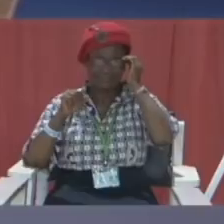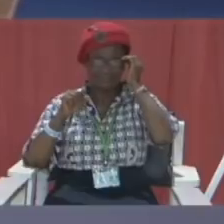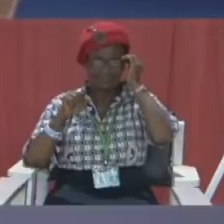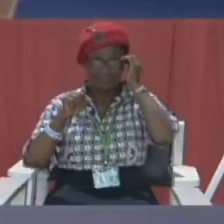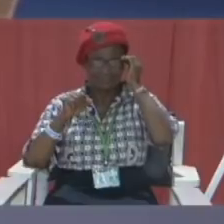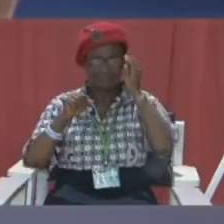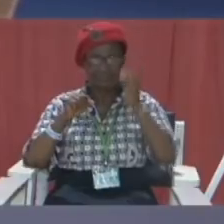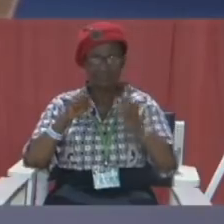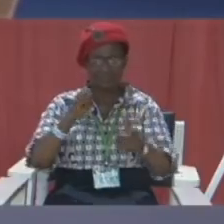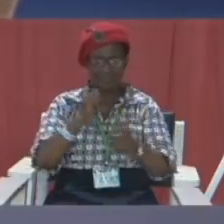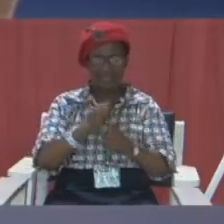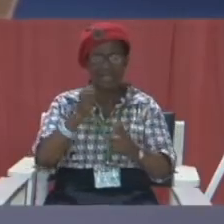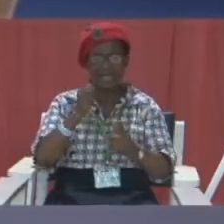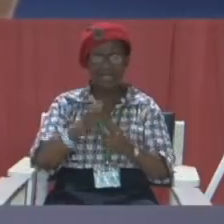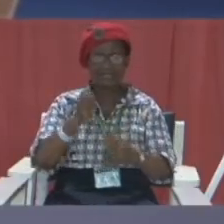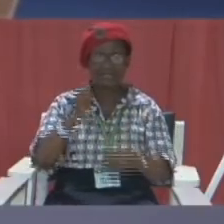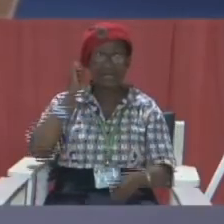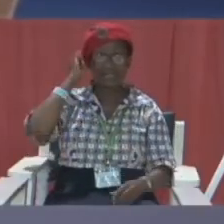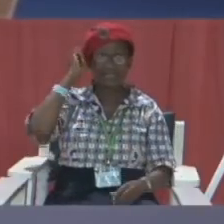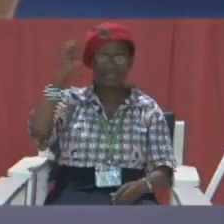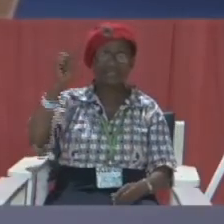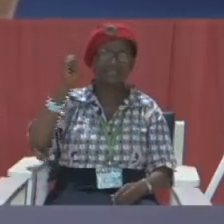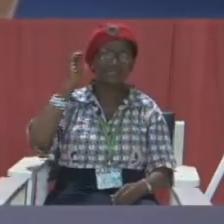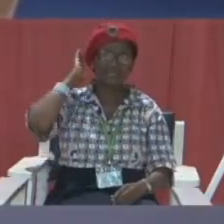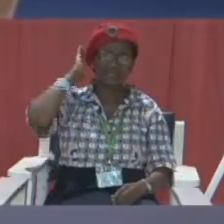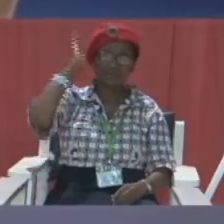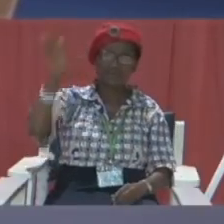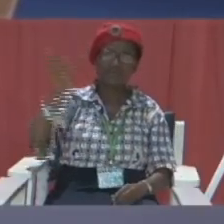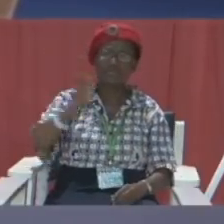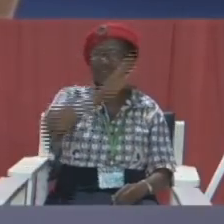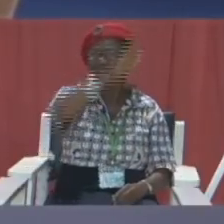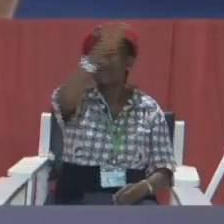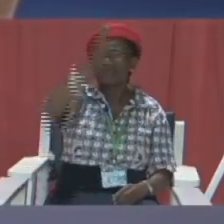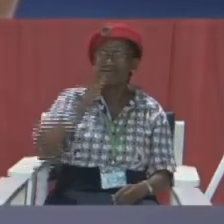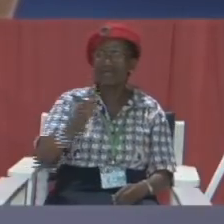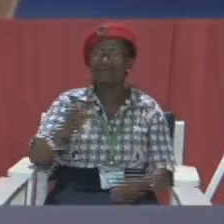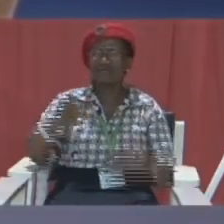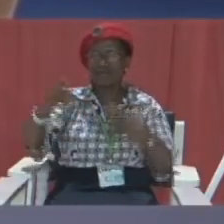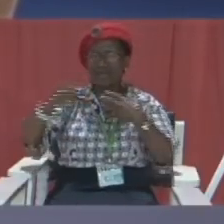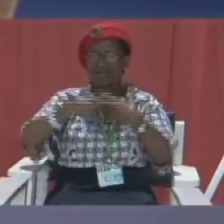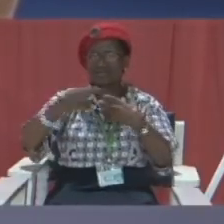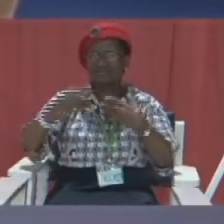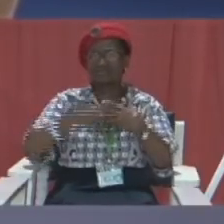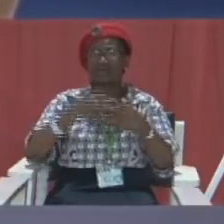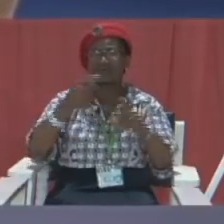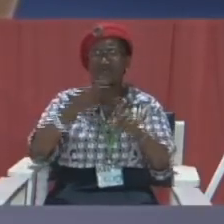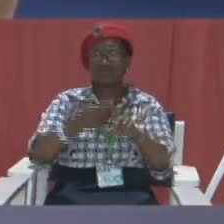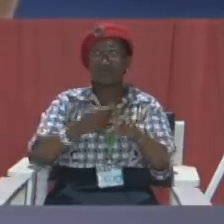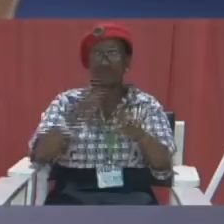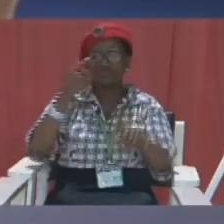Either he may never return from the journey. Boya komati pada mo lati rin ajo to ba lo yen.